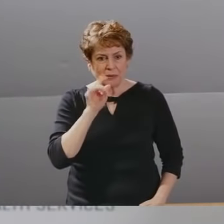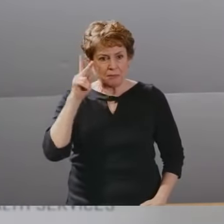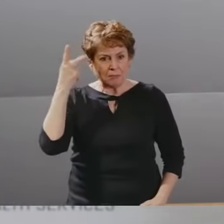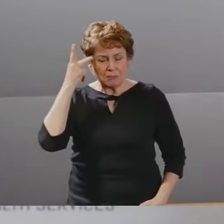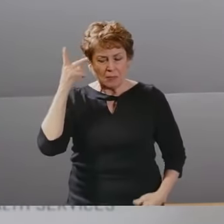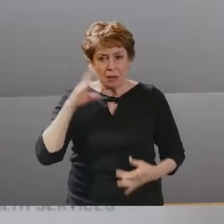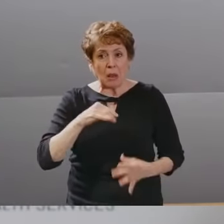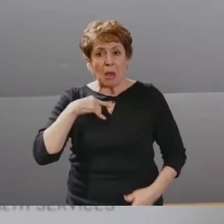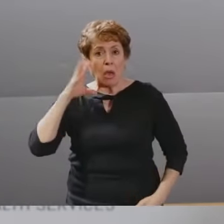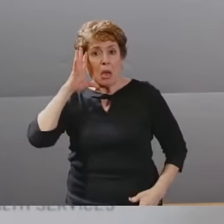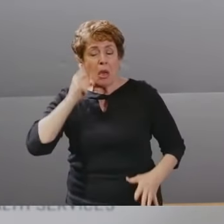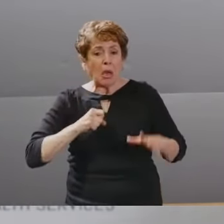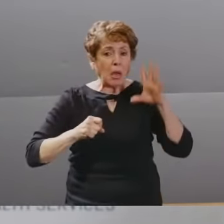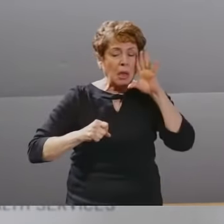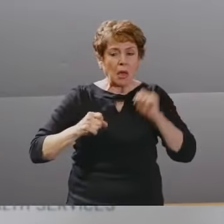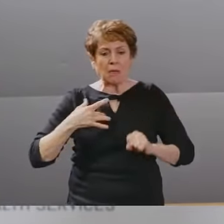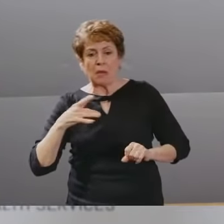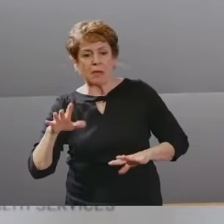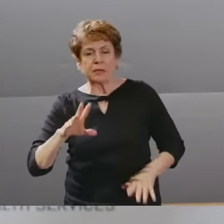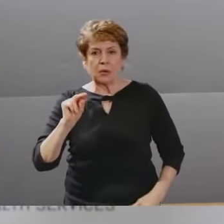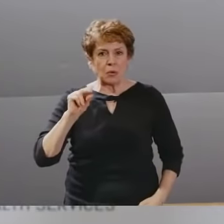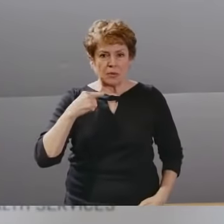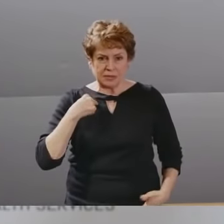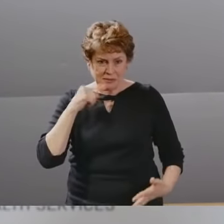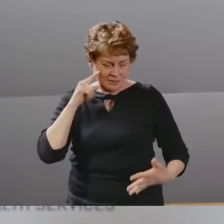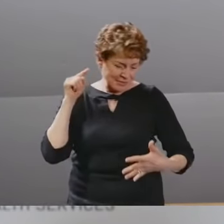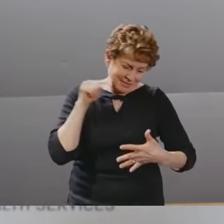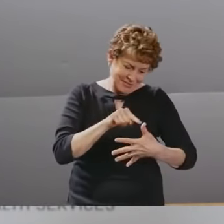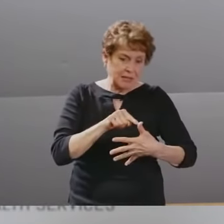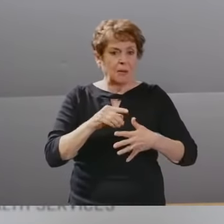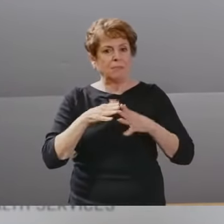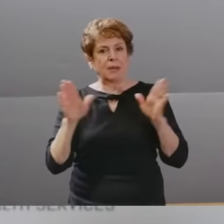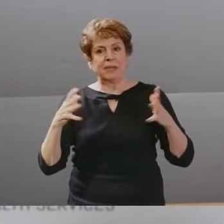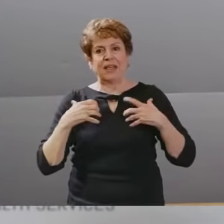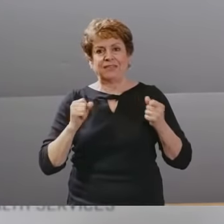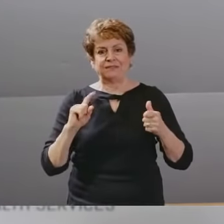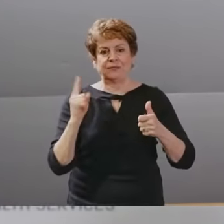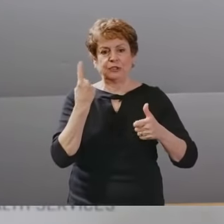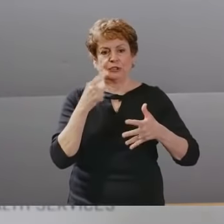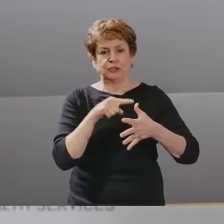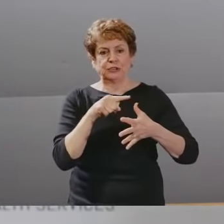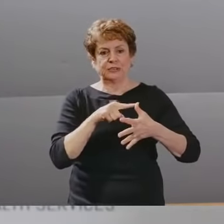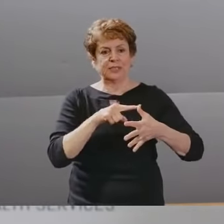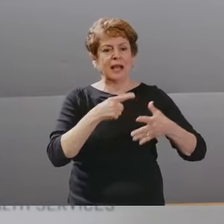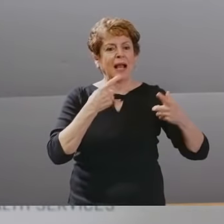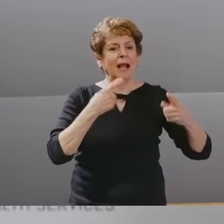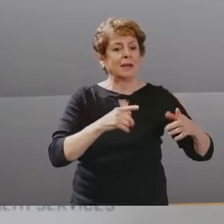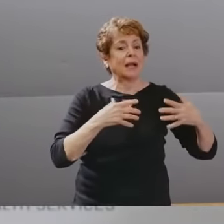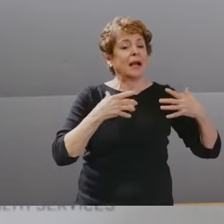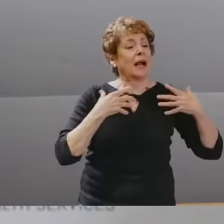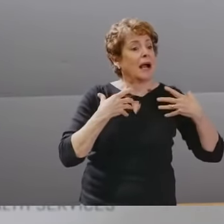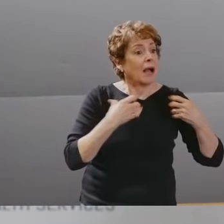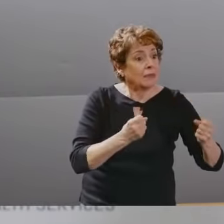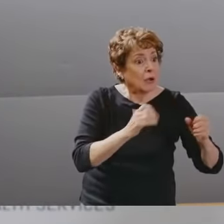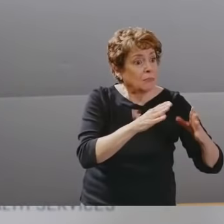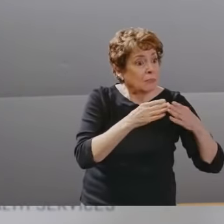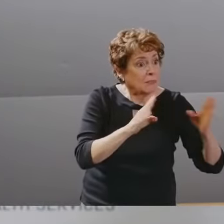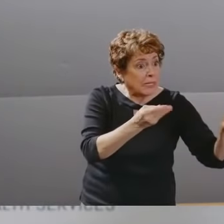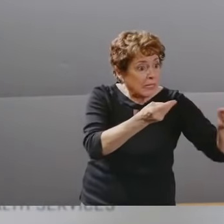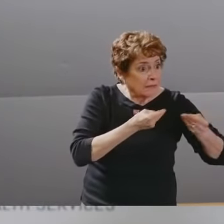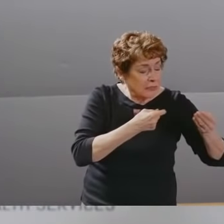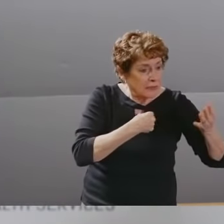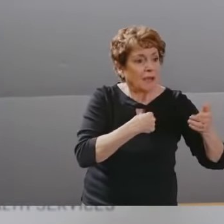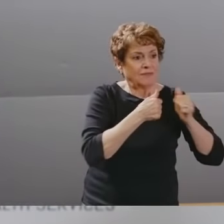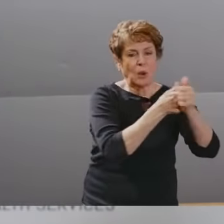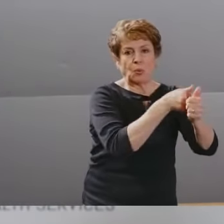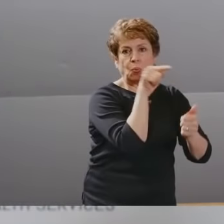prioritized public health. They've been in alignment with public health, and we've made the policy decisions. I've heard several people ask, have